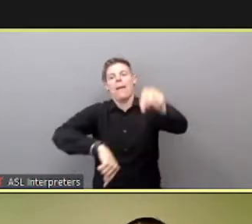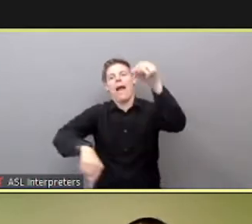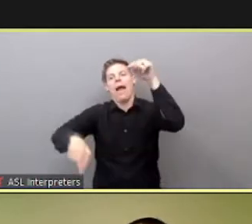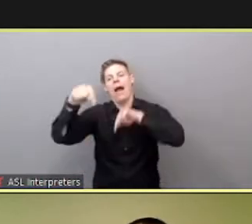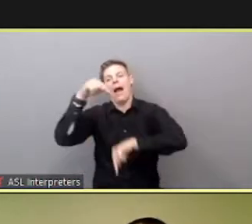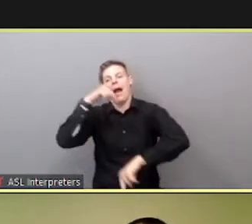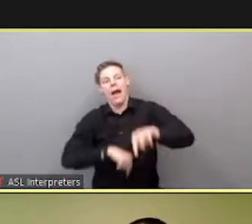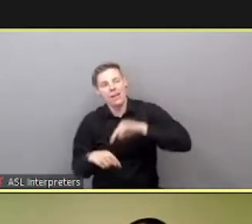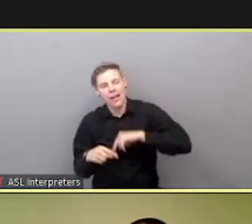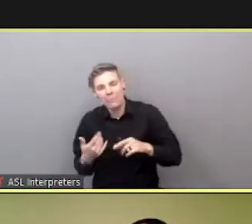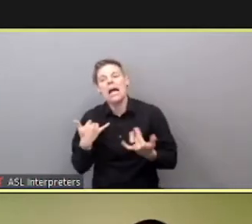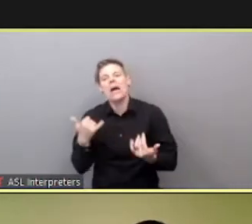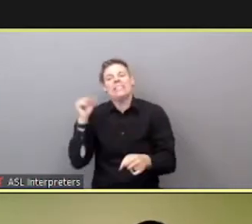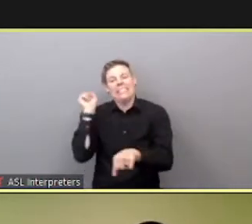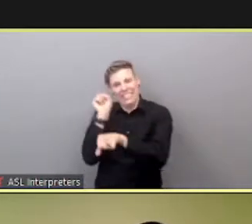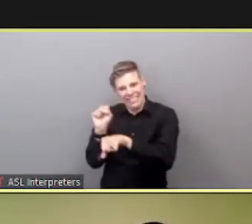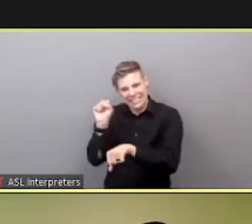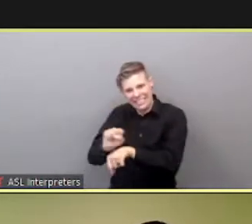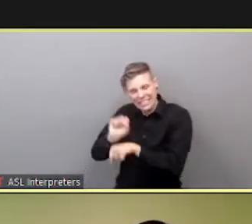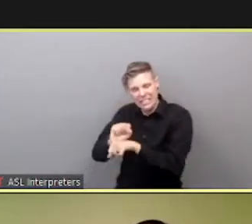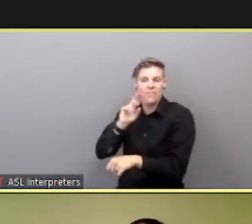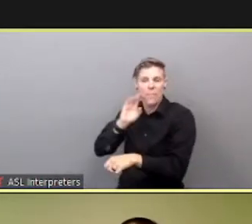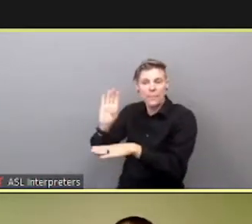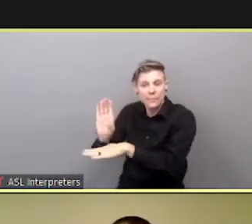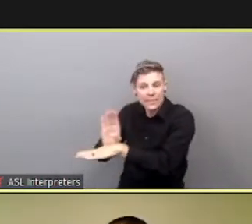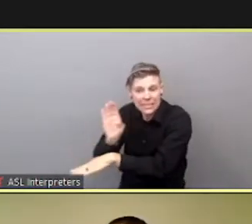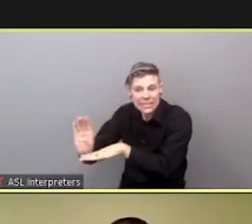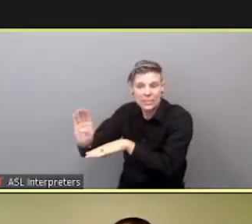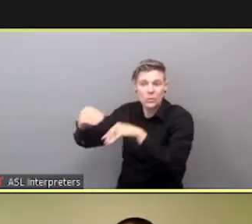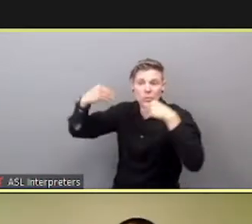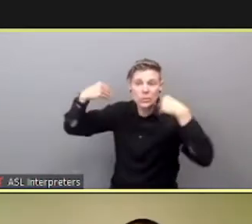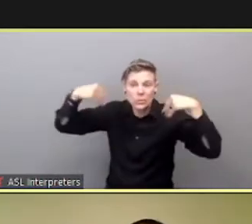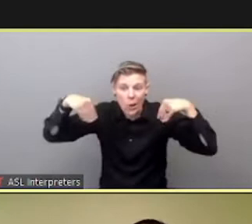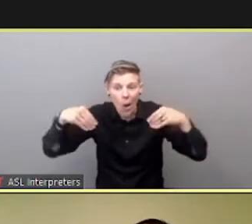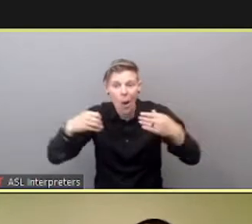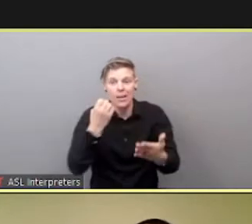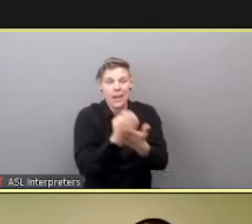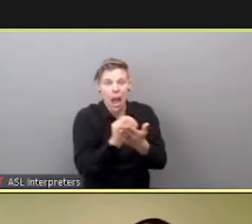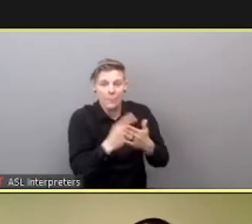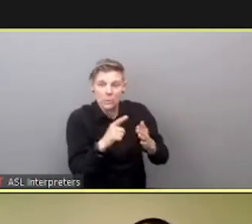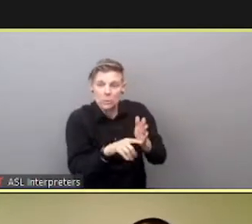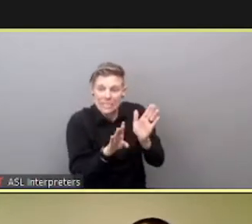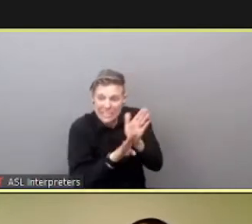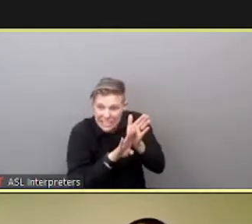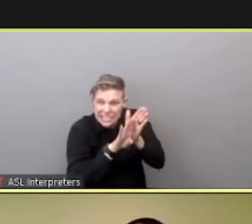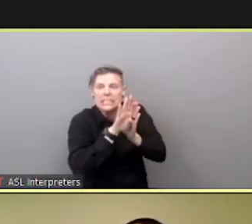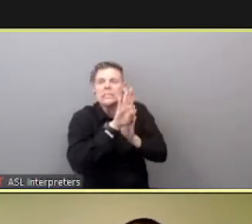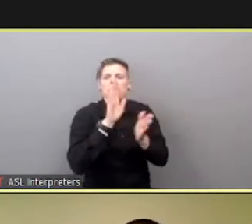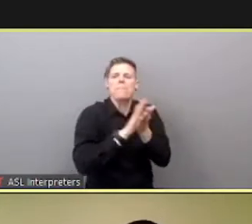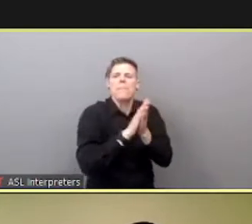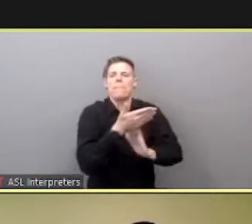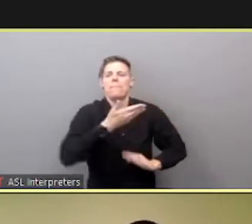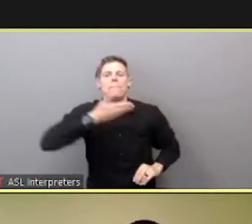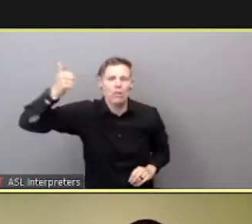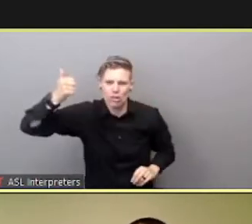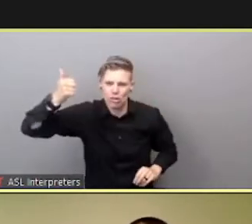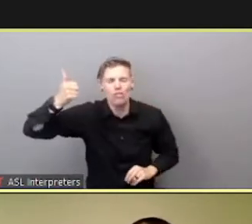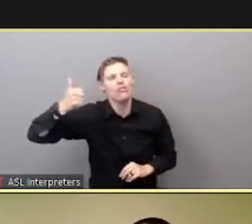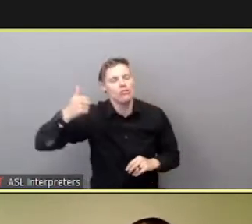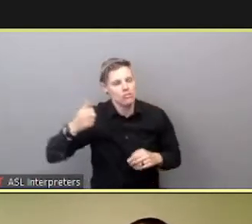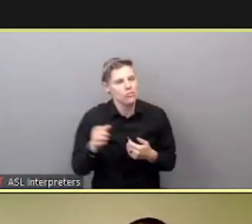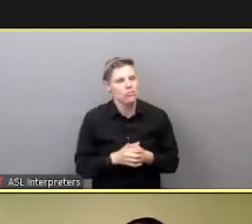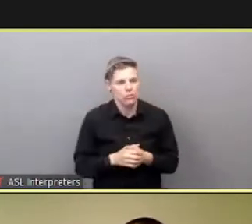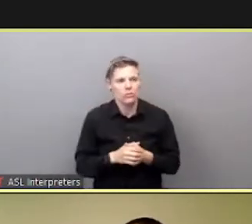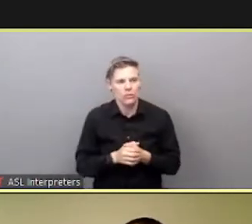the pandemic impacted this economic downturn relative to other recessions. It is also important to note, because of the amount of